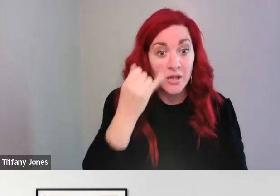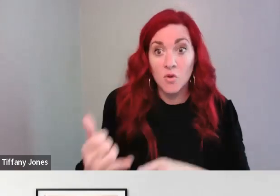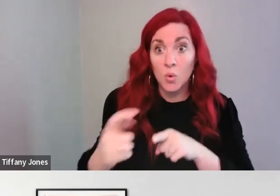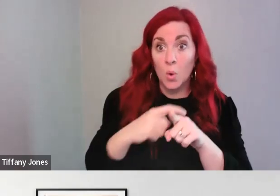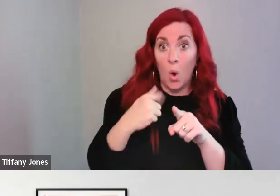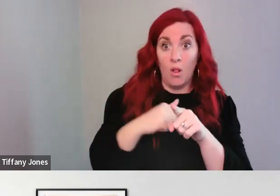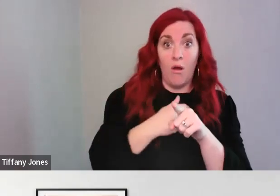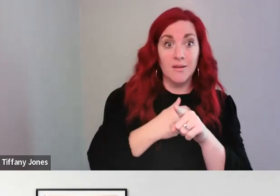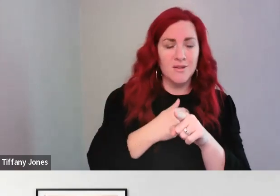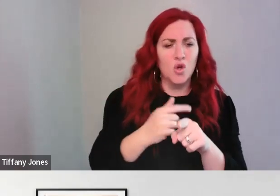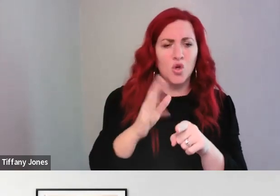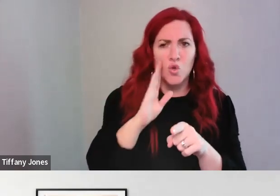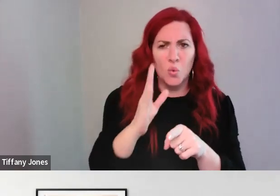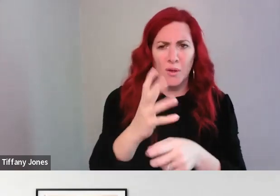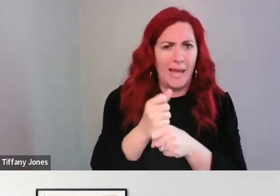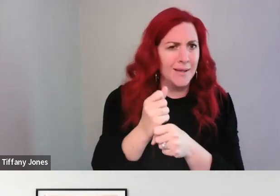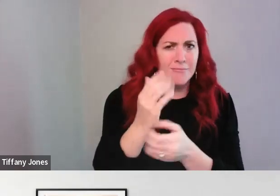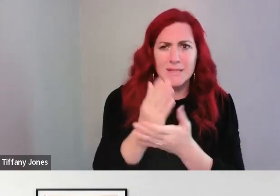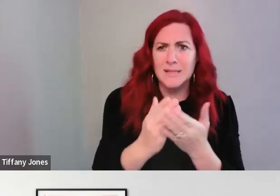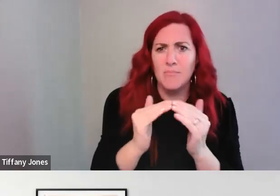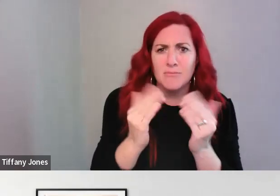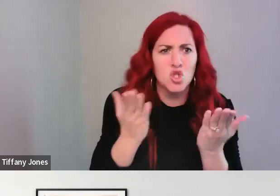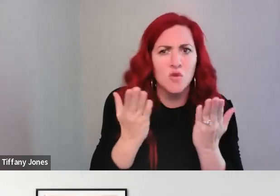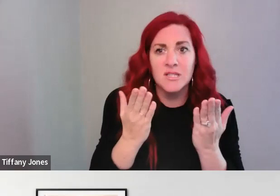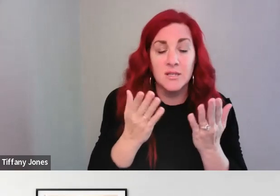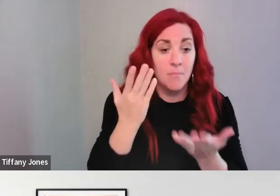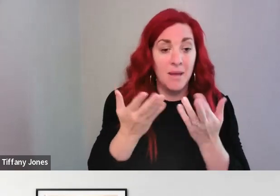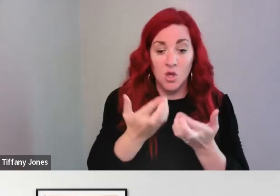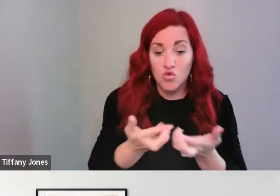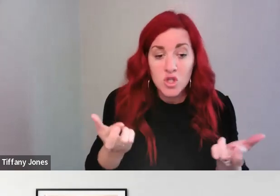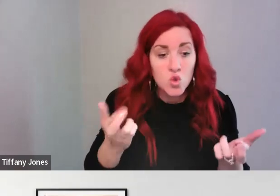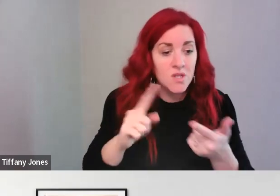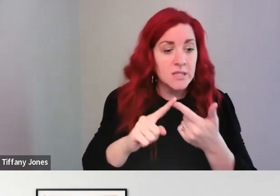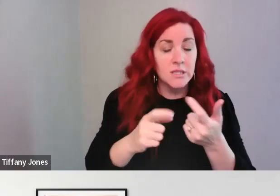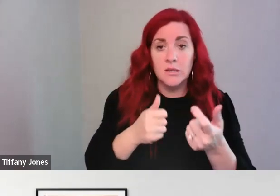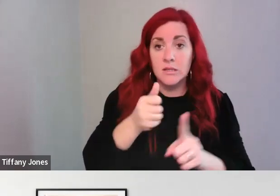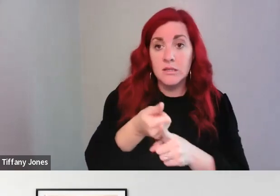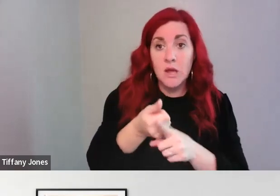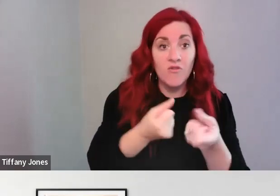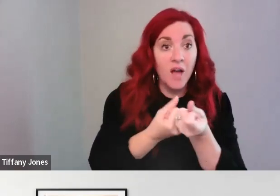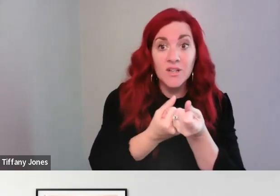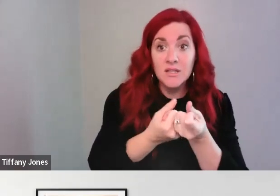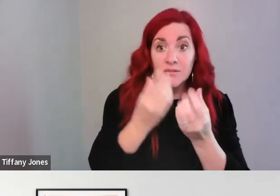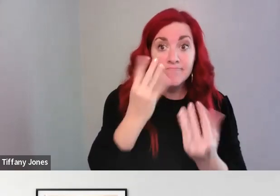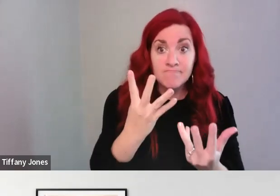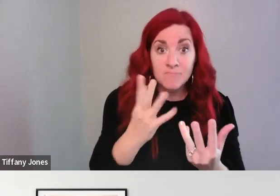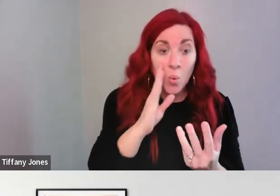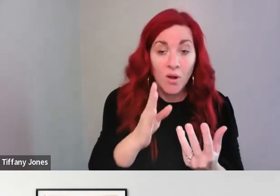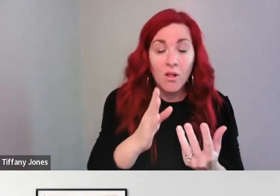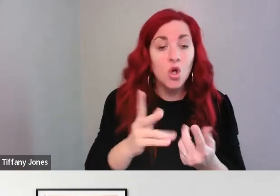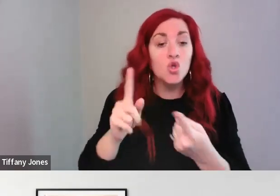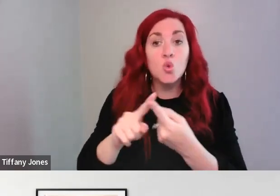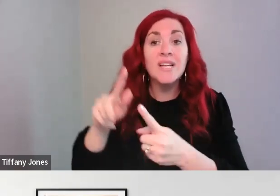of service, at least some resources and self-advocacy information. In order to be assigned to an advocate